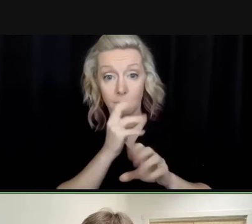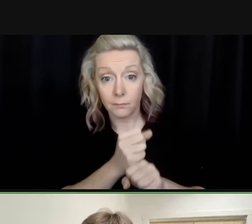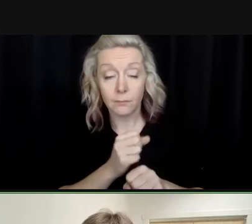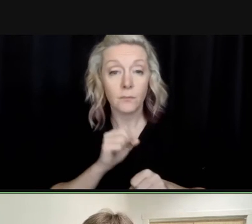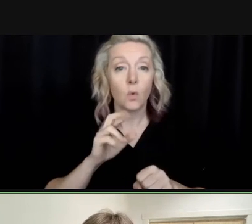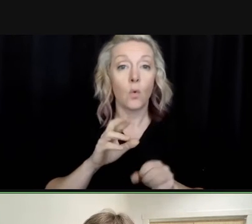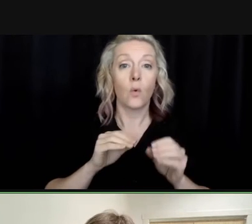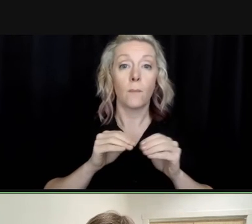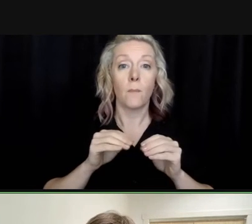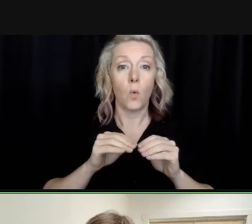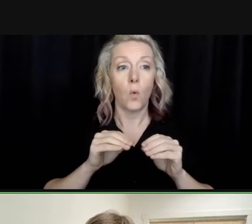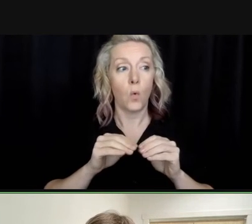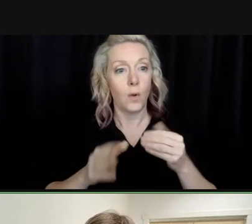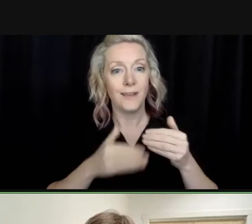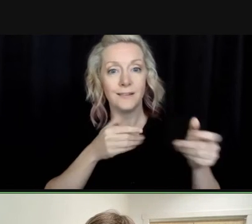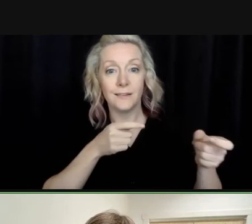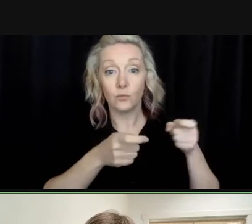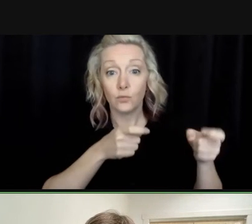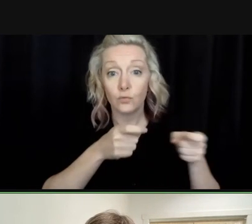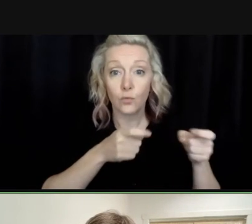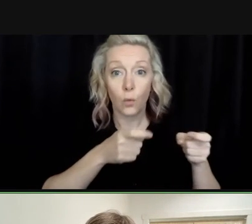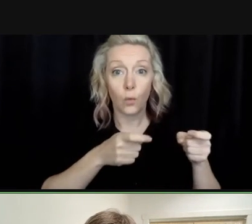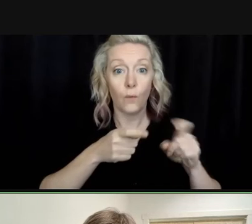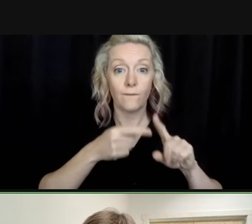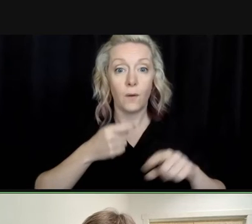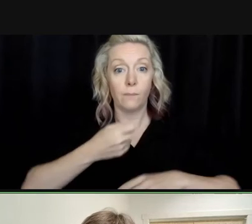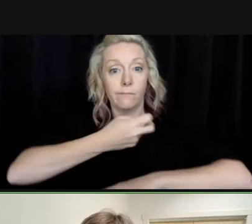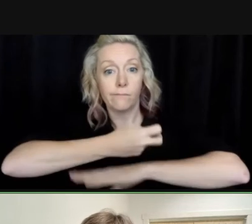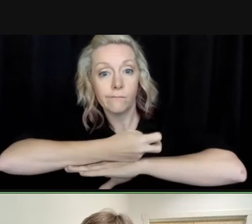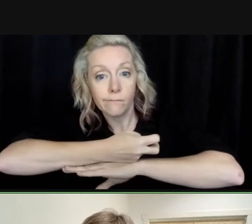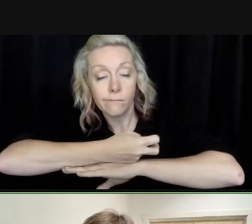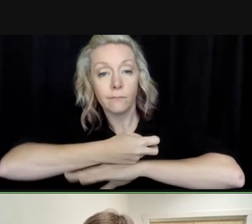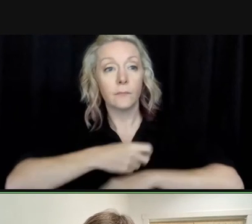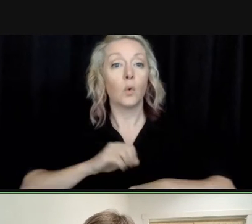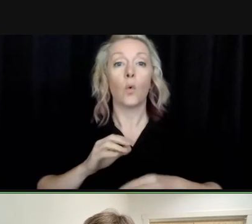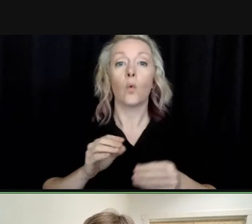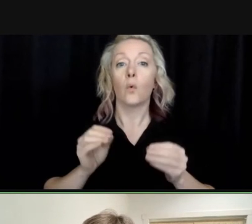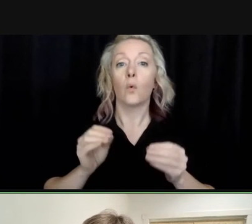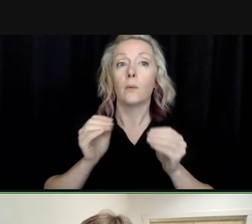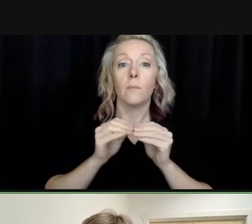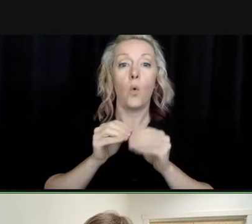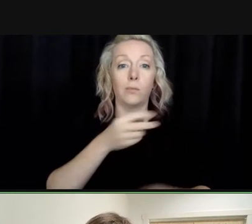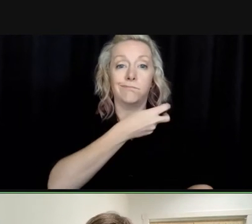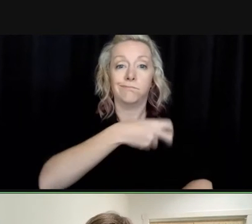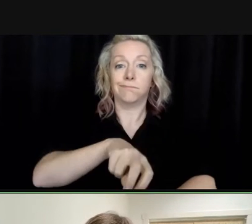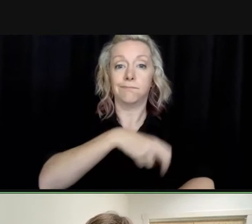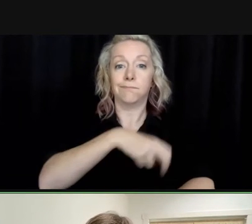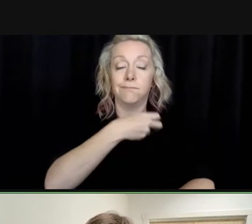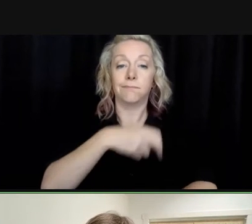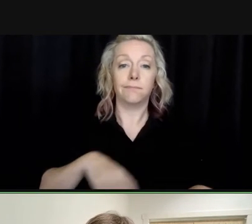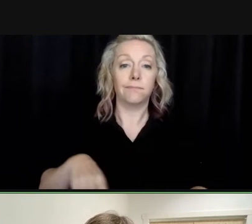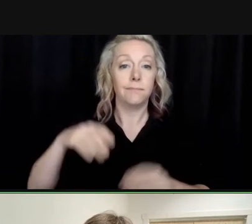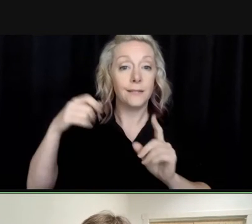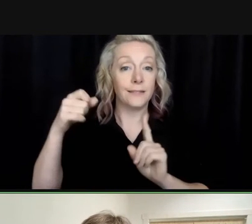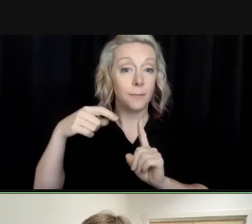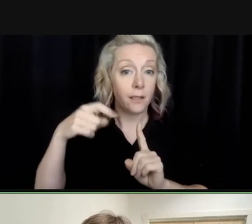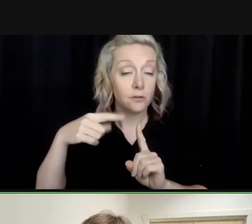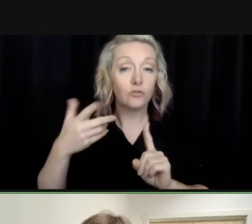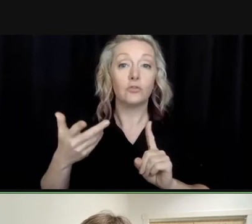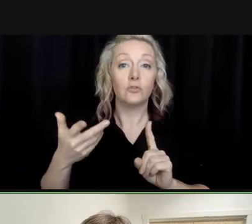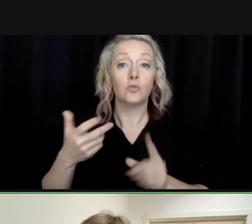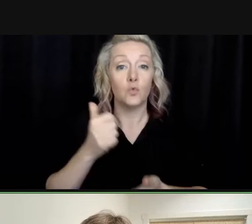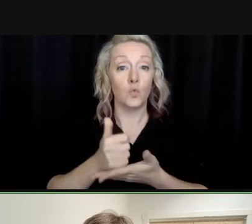him more stability, more vestibular input that was helping him to be able to use